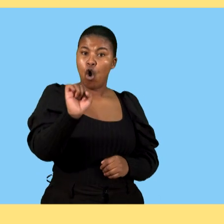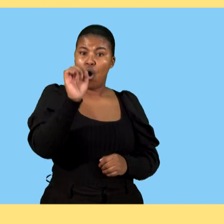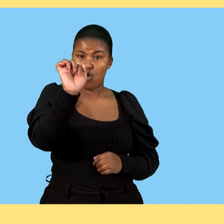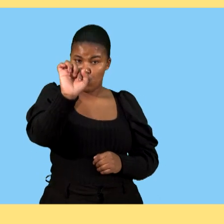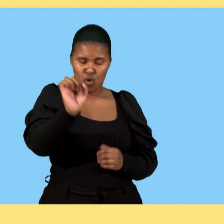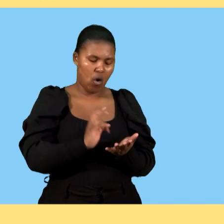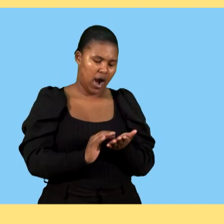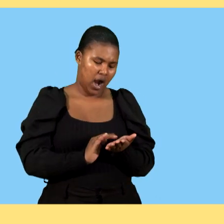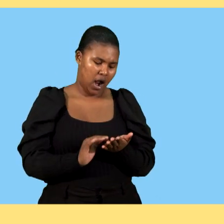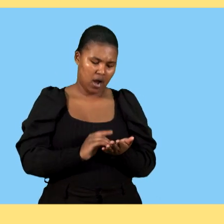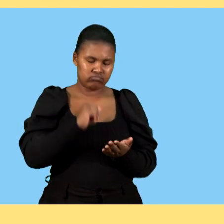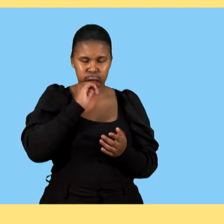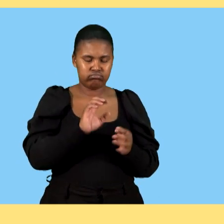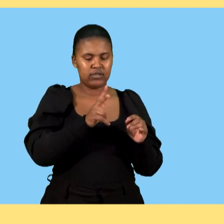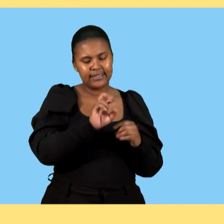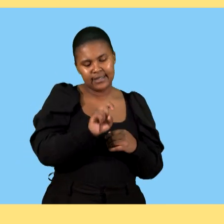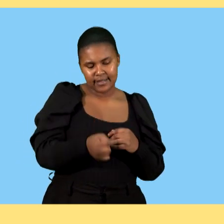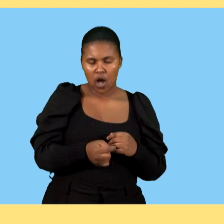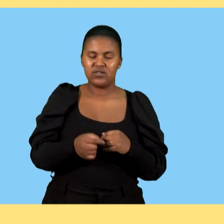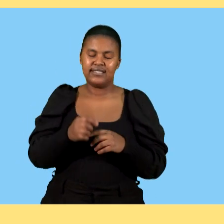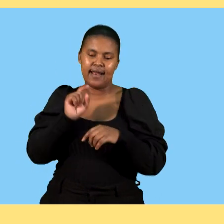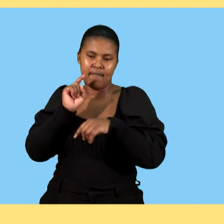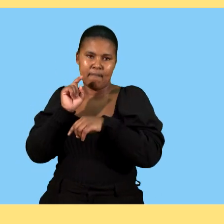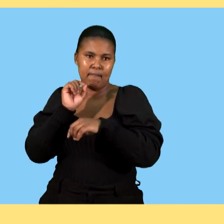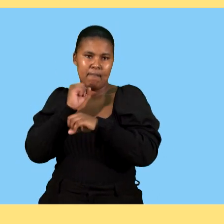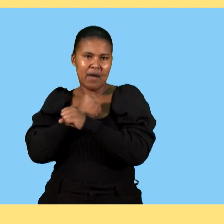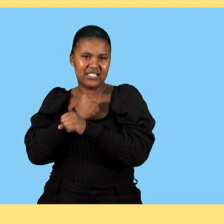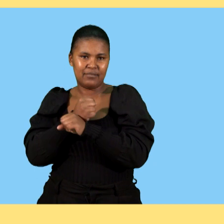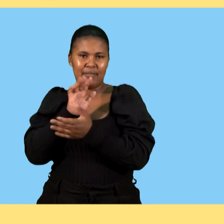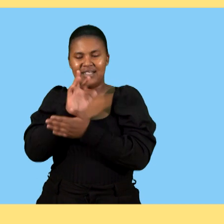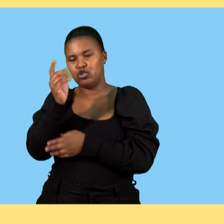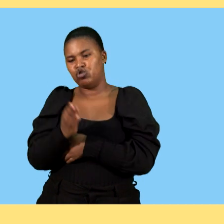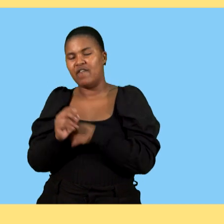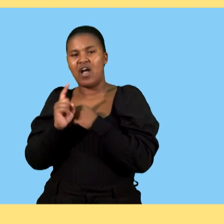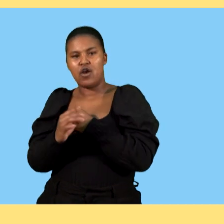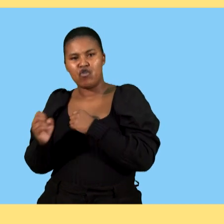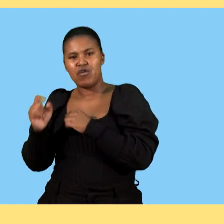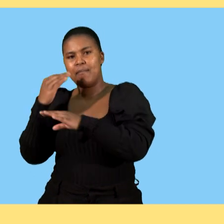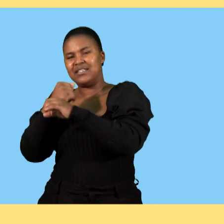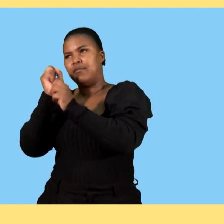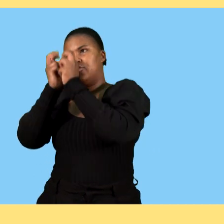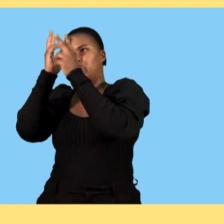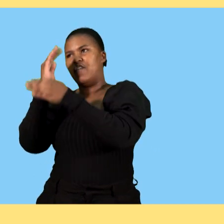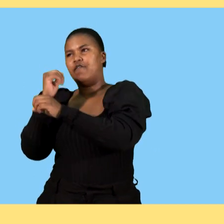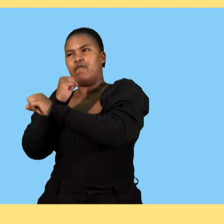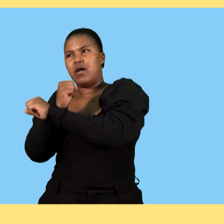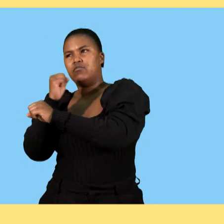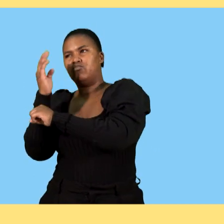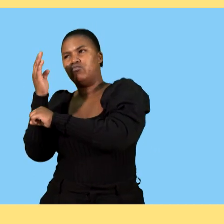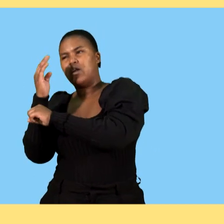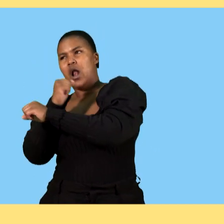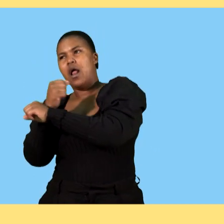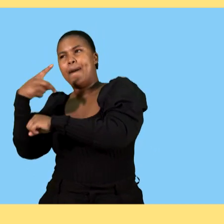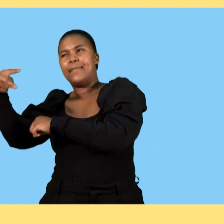calculator, you are saying 80,000 multiplied by 16%, multiplied by 12 over 12. It should give in